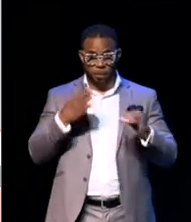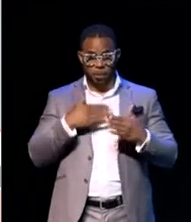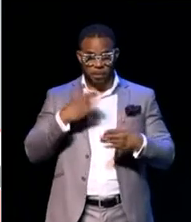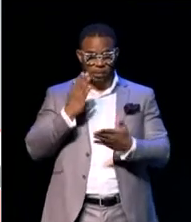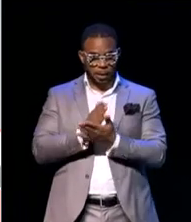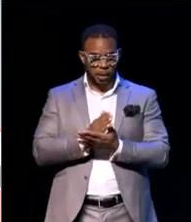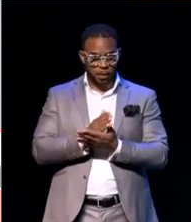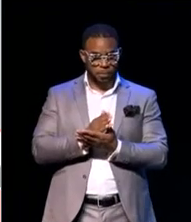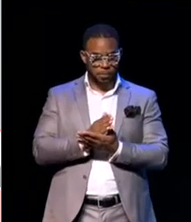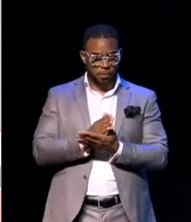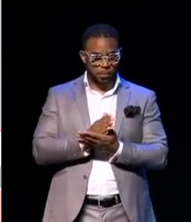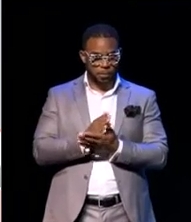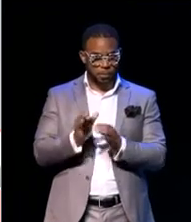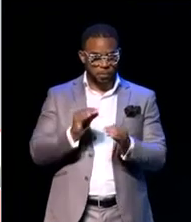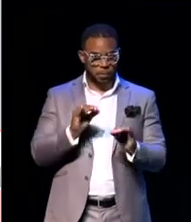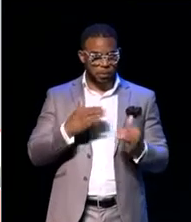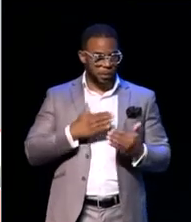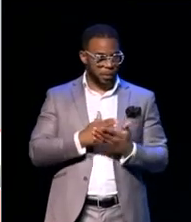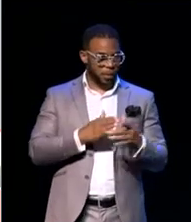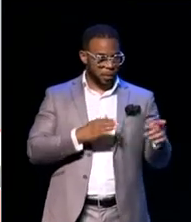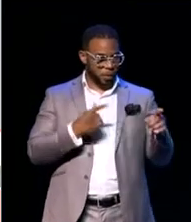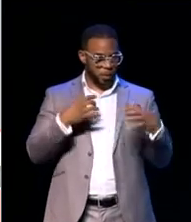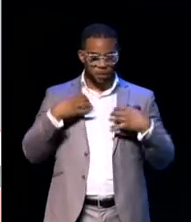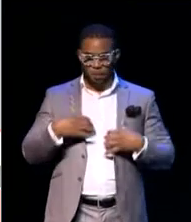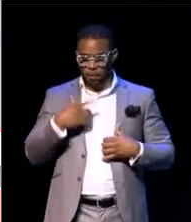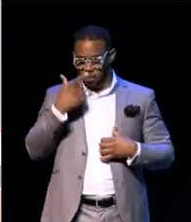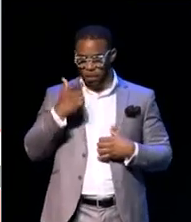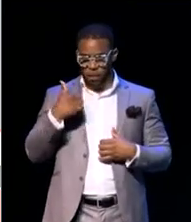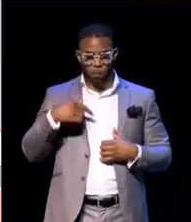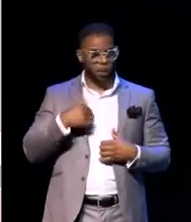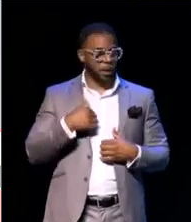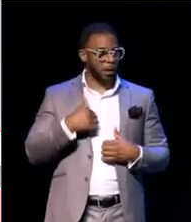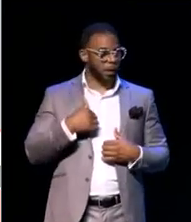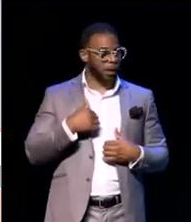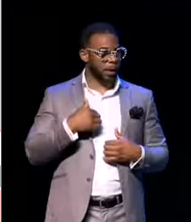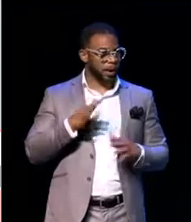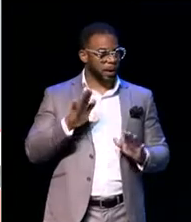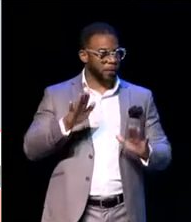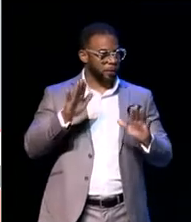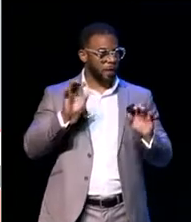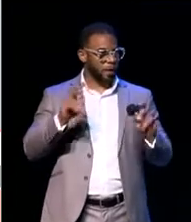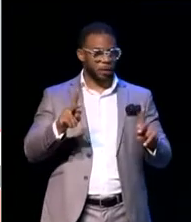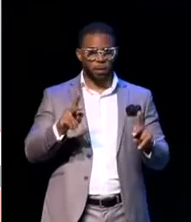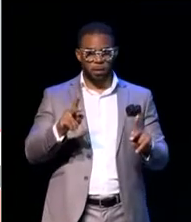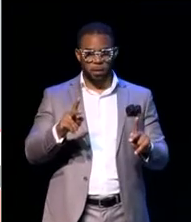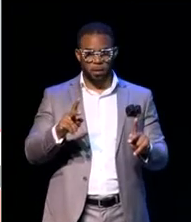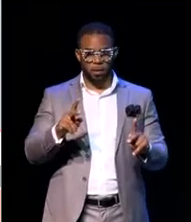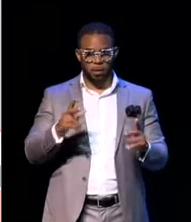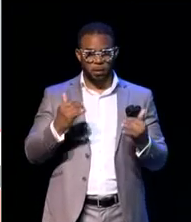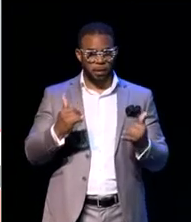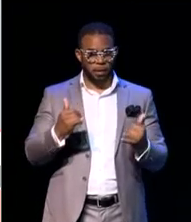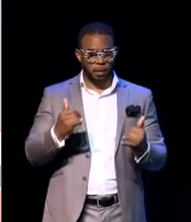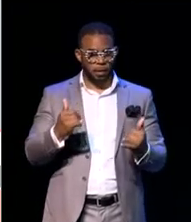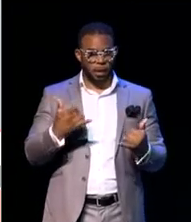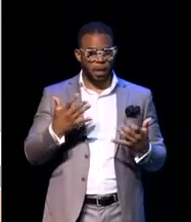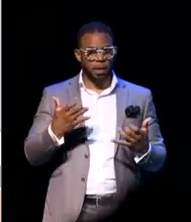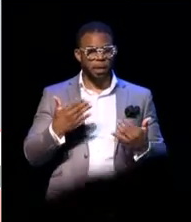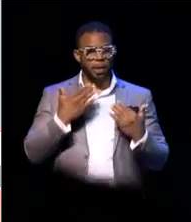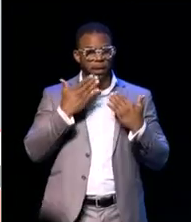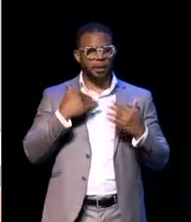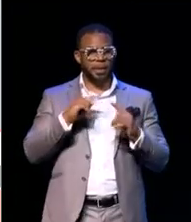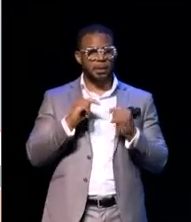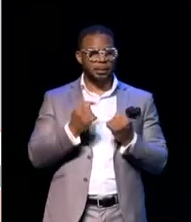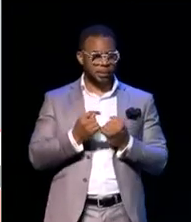stop. If you're moving, please stop. Okay, because we had a fantastic opportunity today. I want to thank